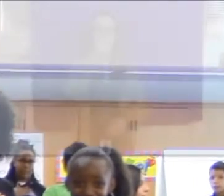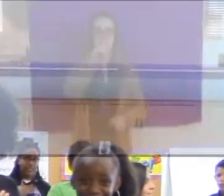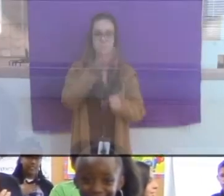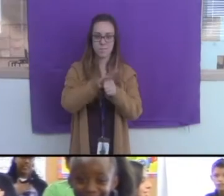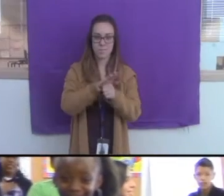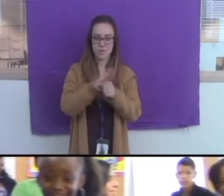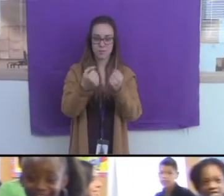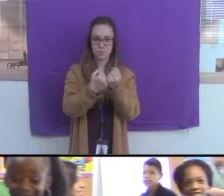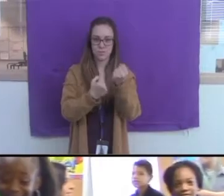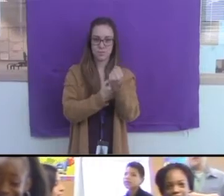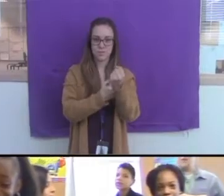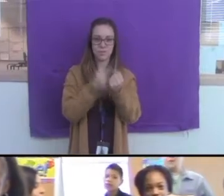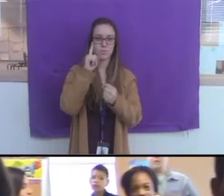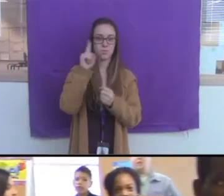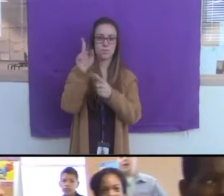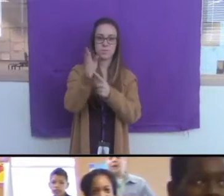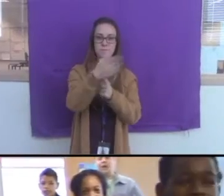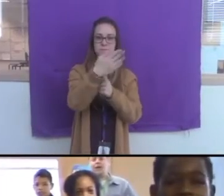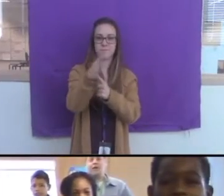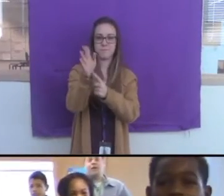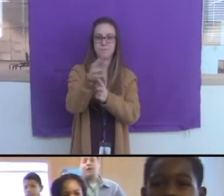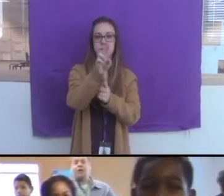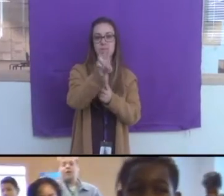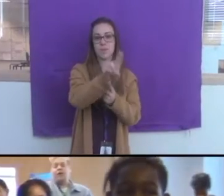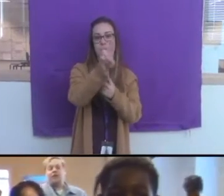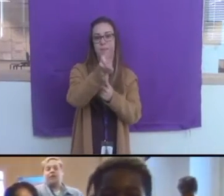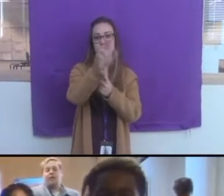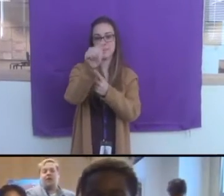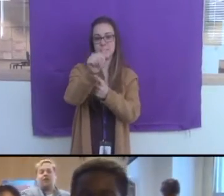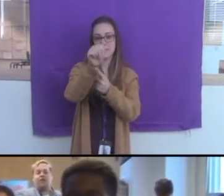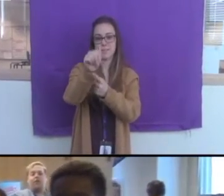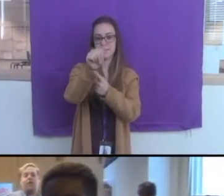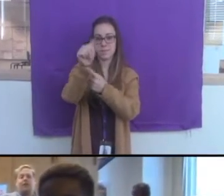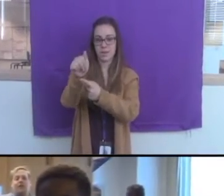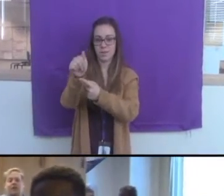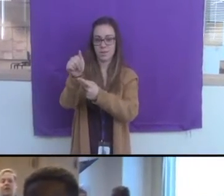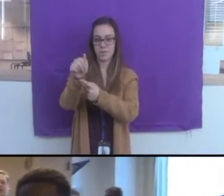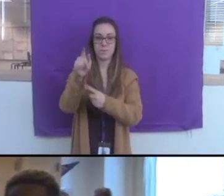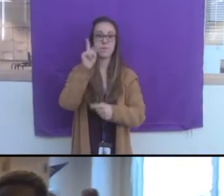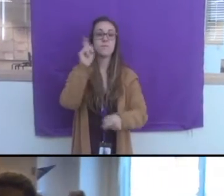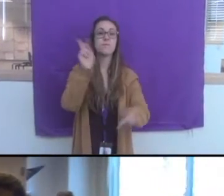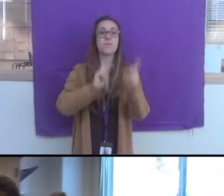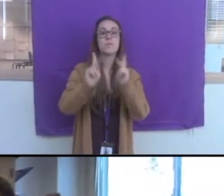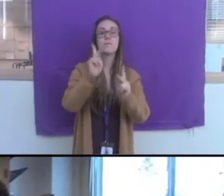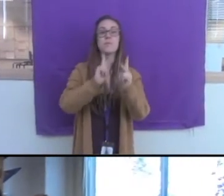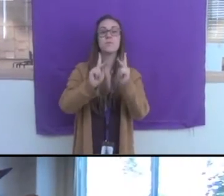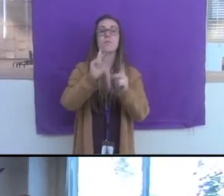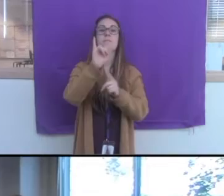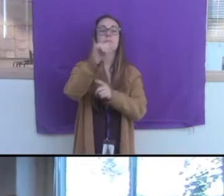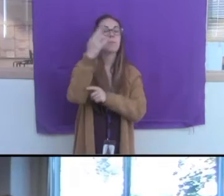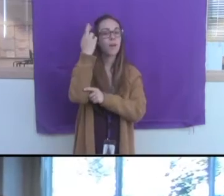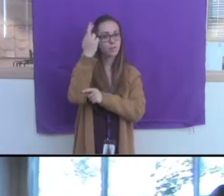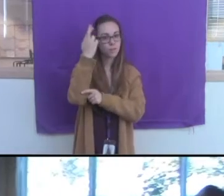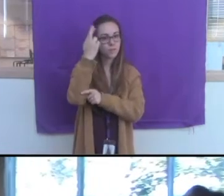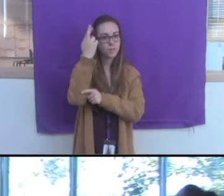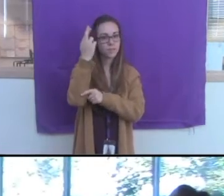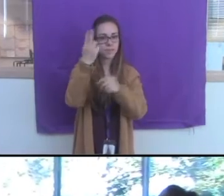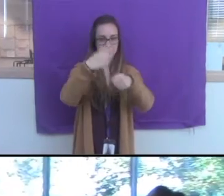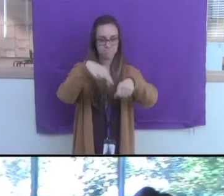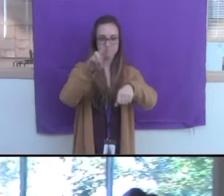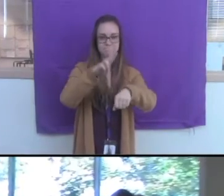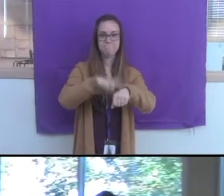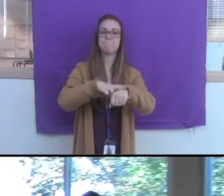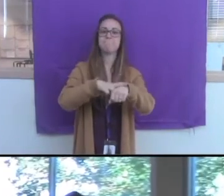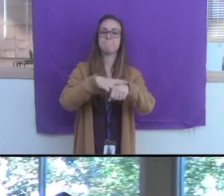I pledge allegiance to the flag of the United States of America and to the republic for which it